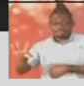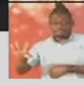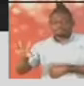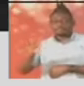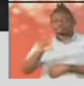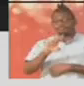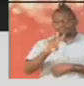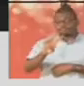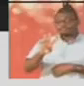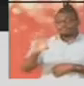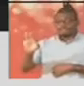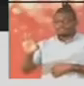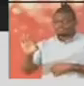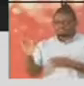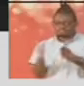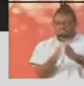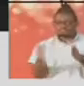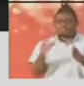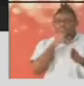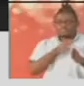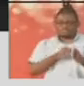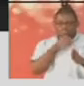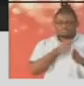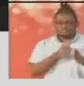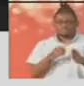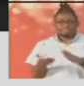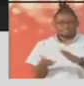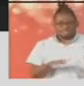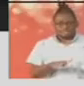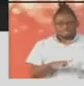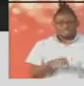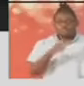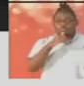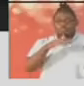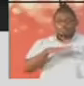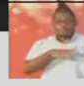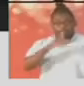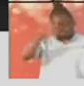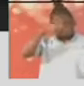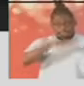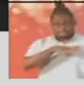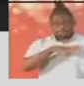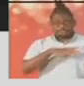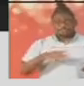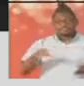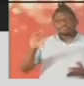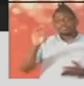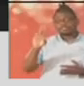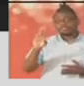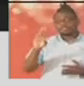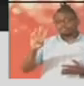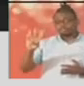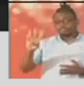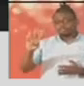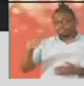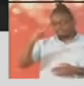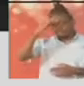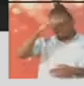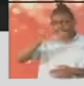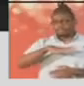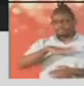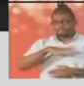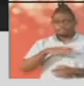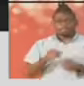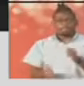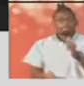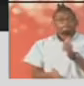the fatalities, we have that 3-to-1 ratio of men to women, 74% men. We do have the majority of those cases being